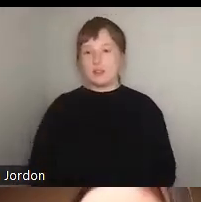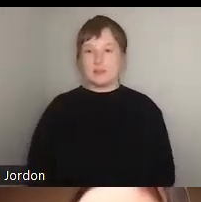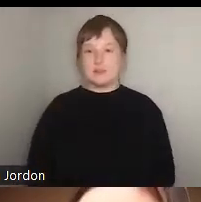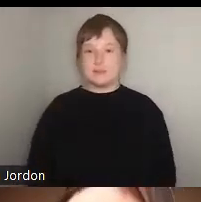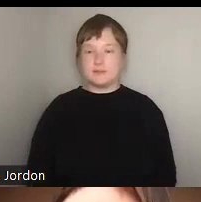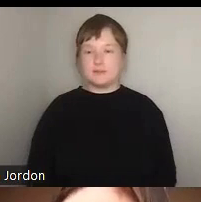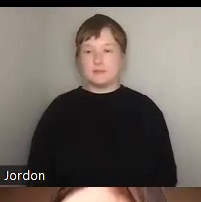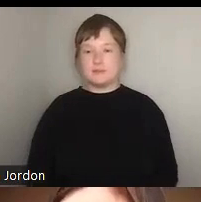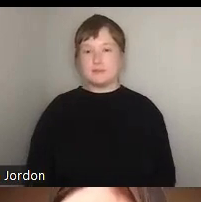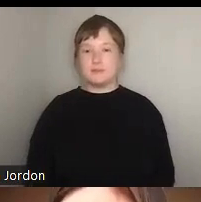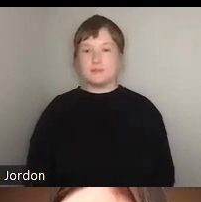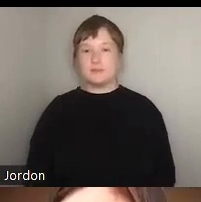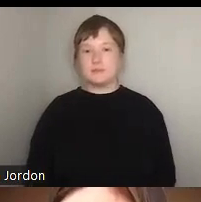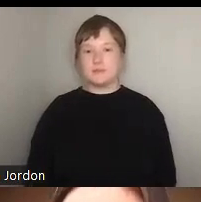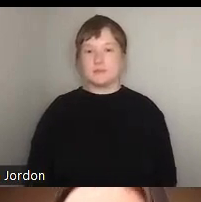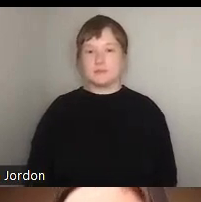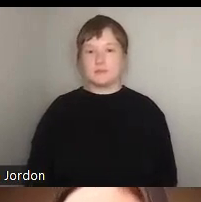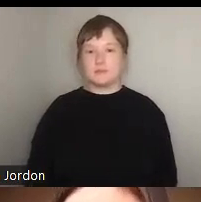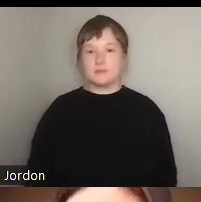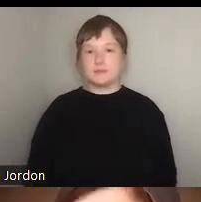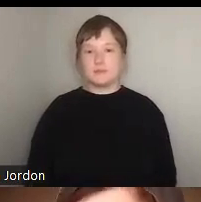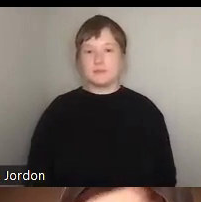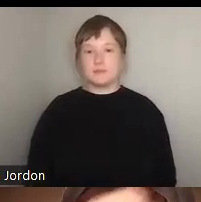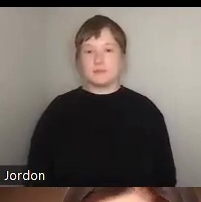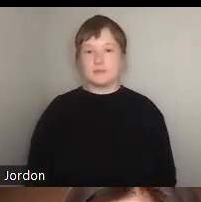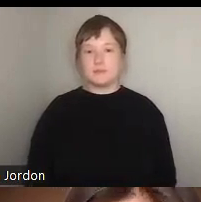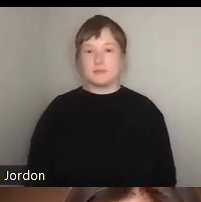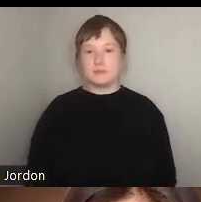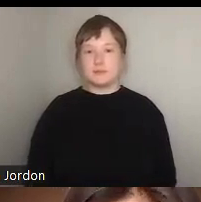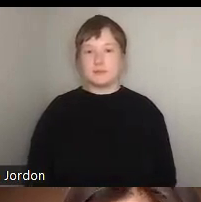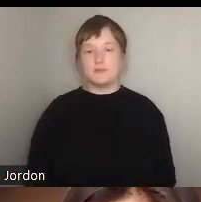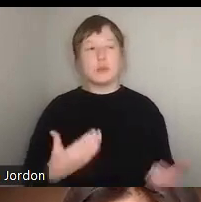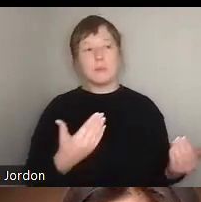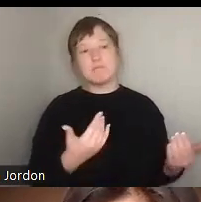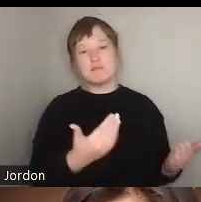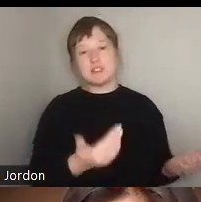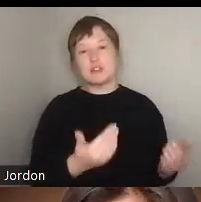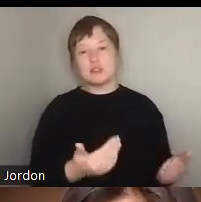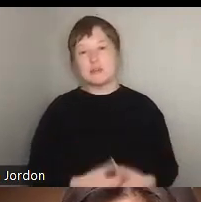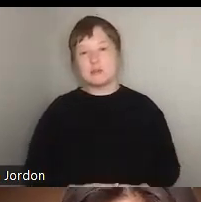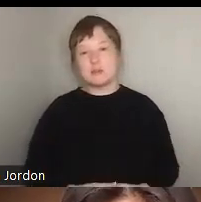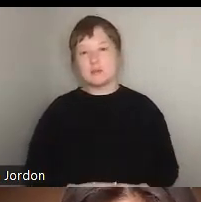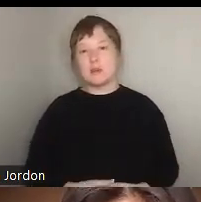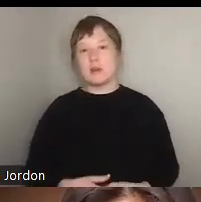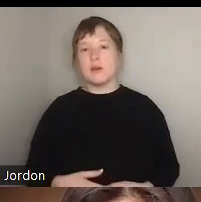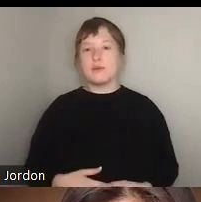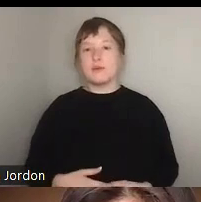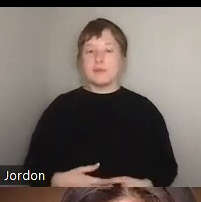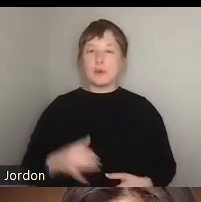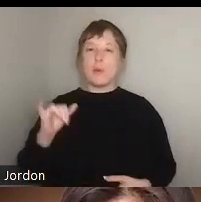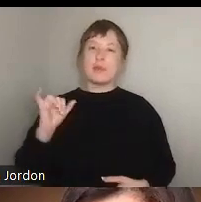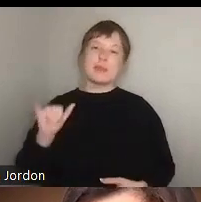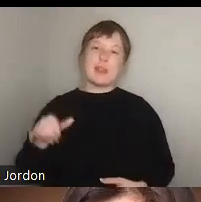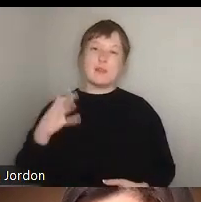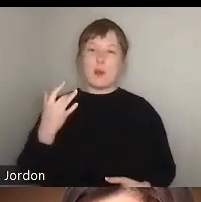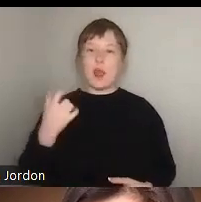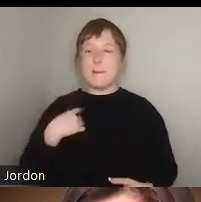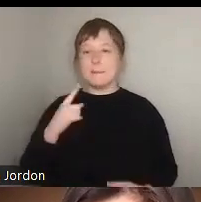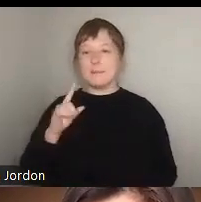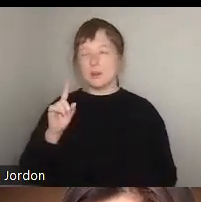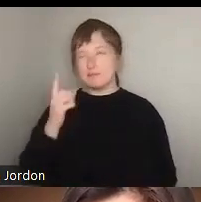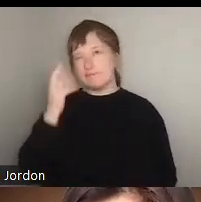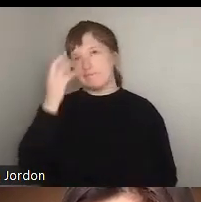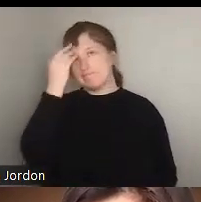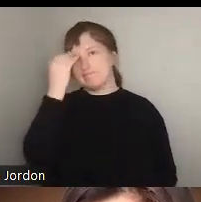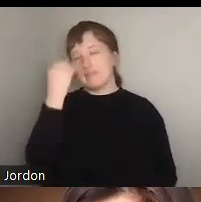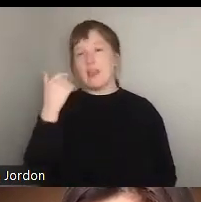I'm sorry, go ahead. No, go ahead, finish what you were saying. No, I was just saying that's why I'm questioning. It seems like